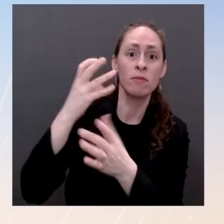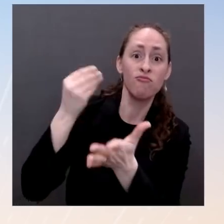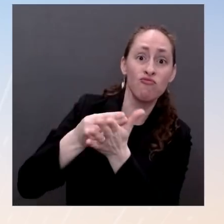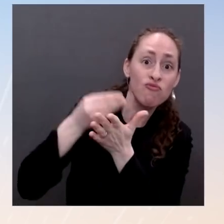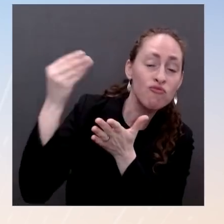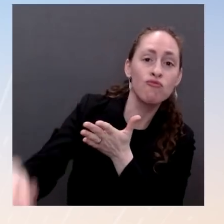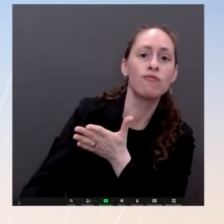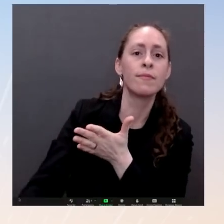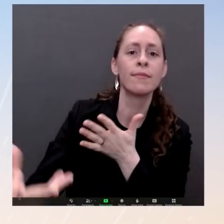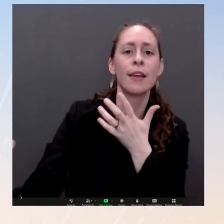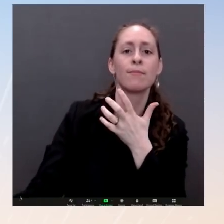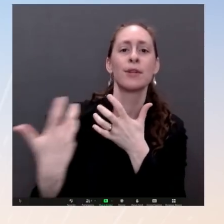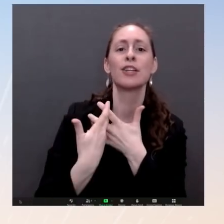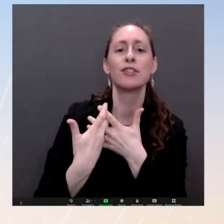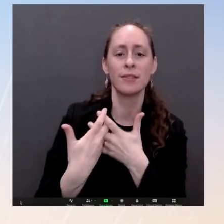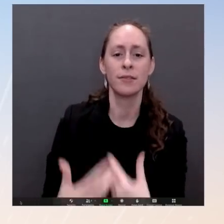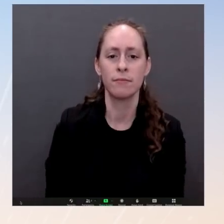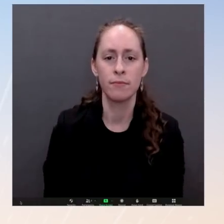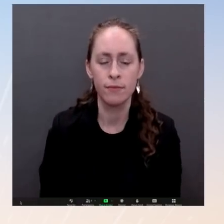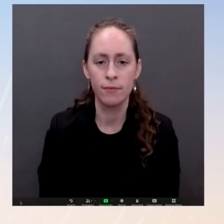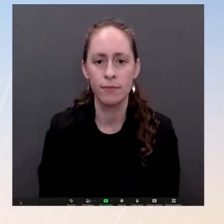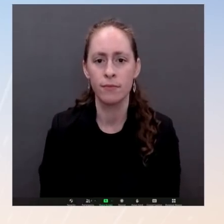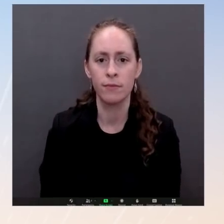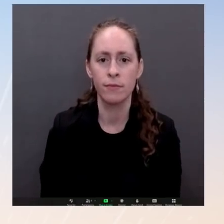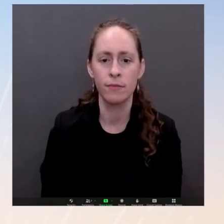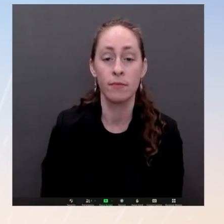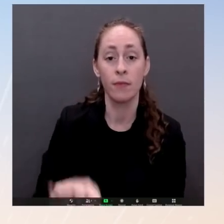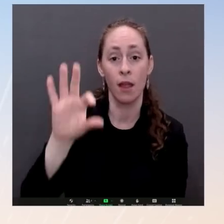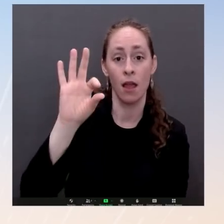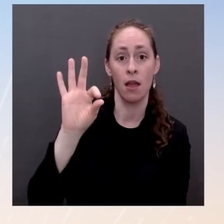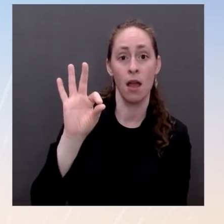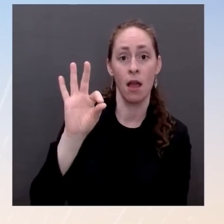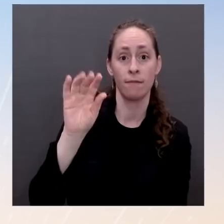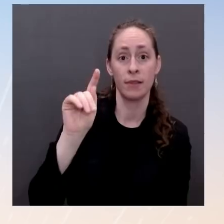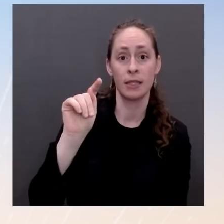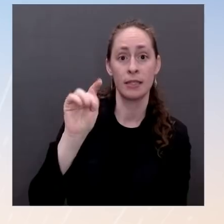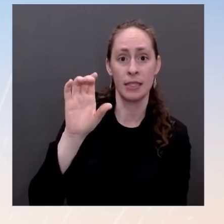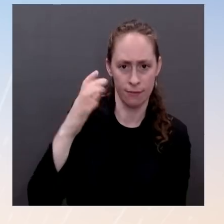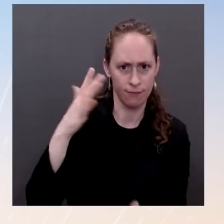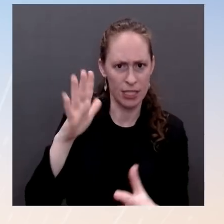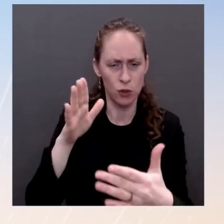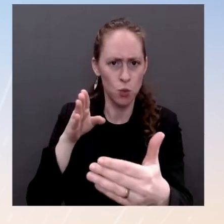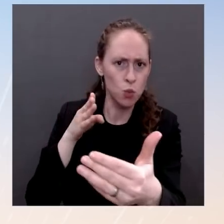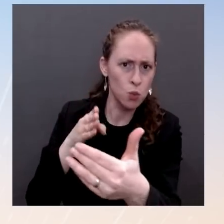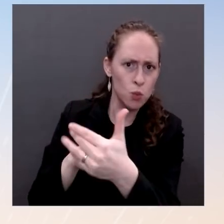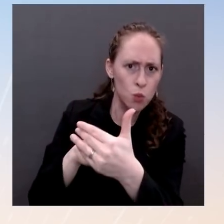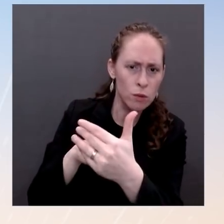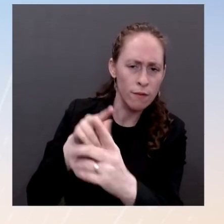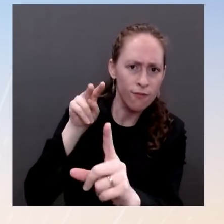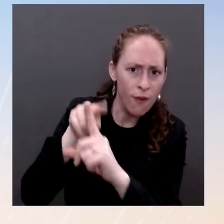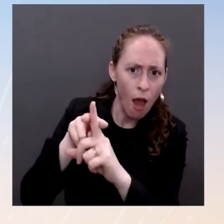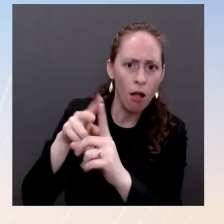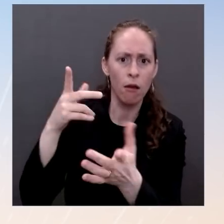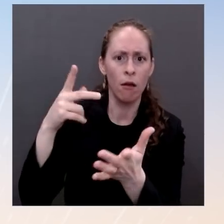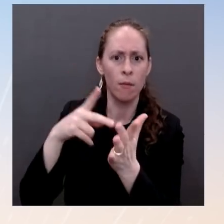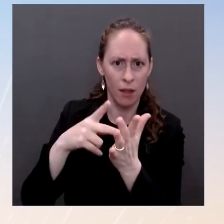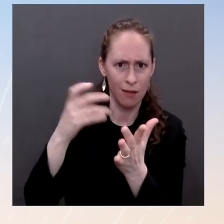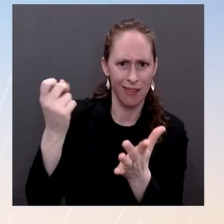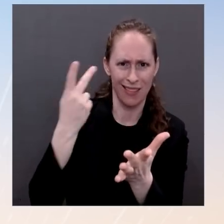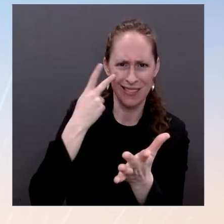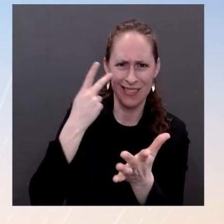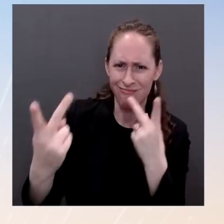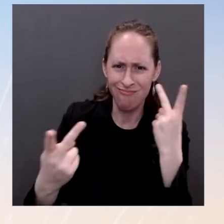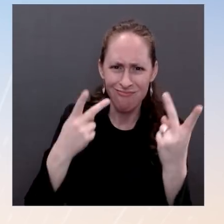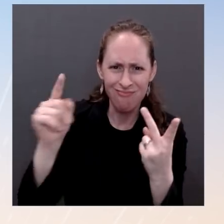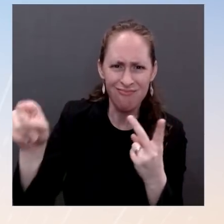up the price the U.S. government has to pay while delivering lower quality and less innovation. Also wanted to note, last item from me at the top, is